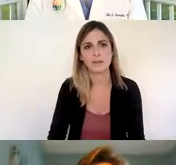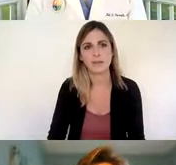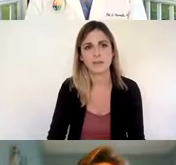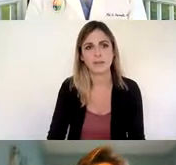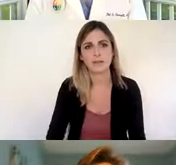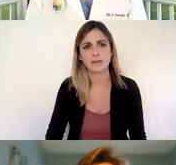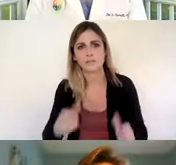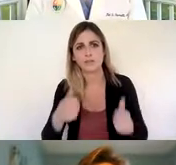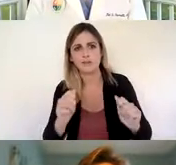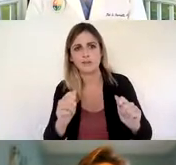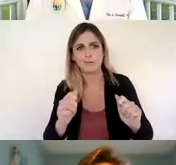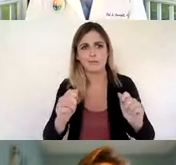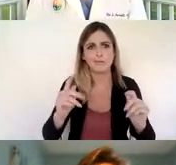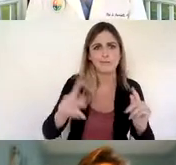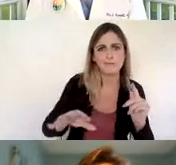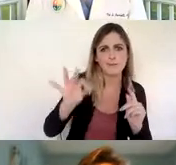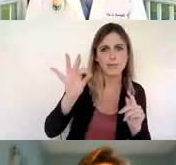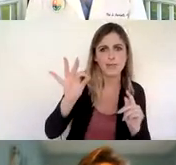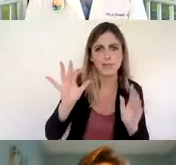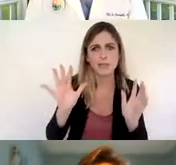I can't.